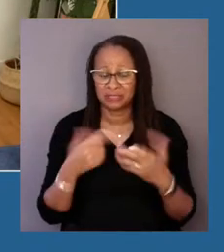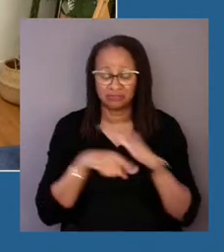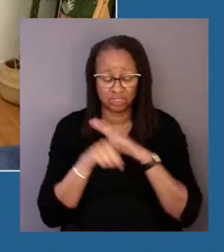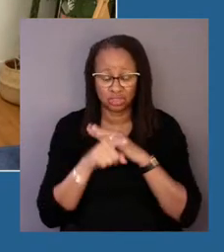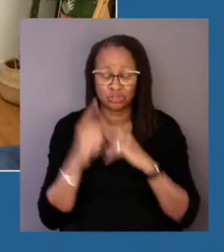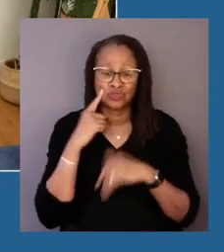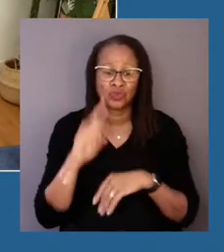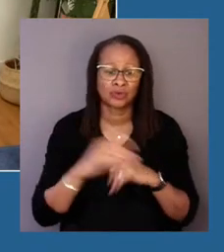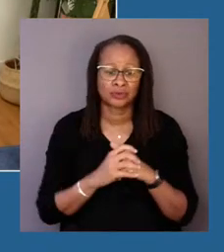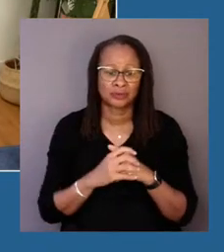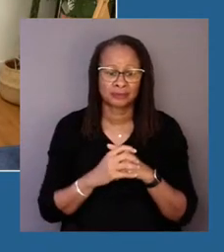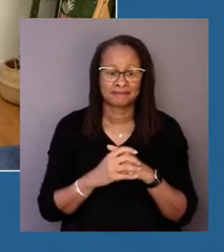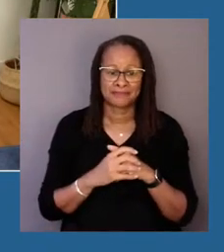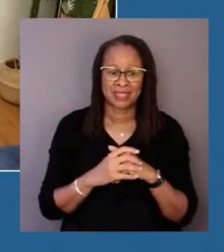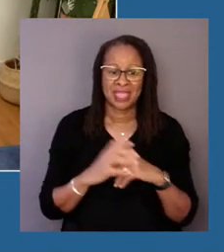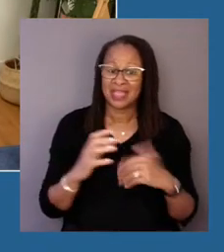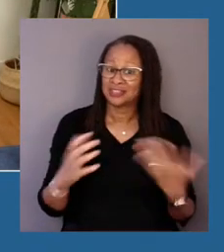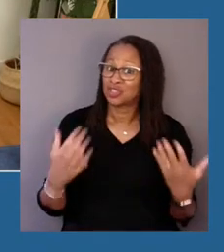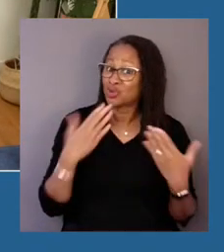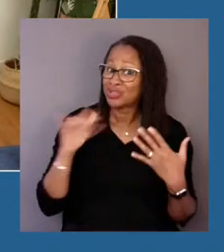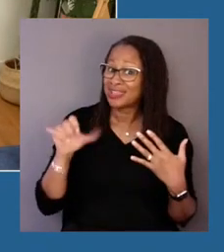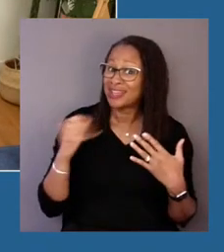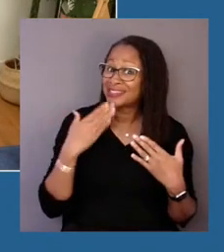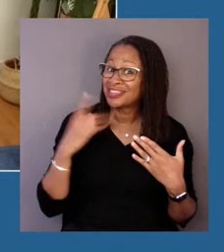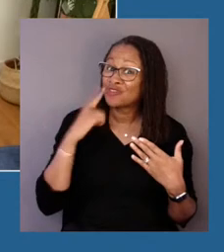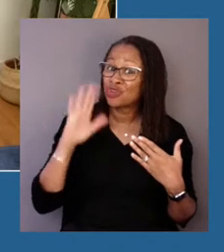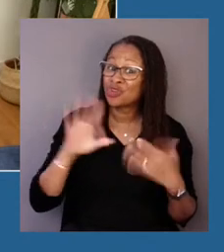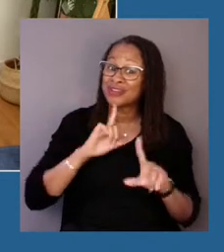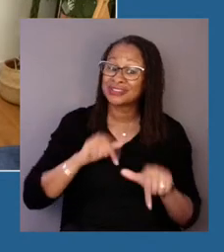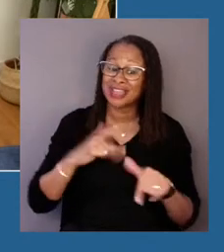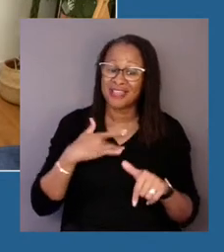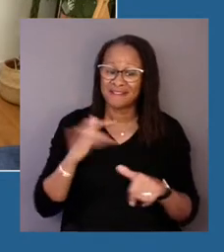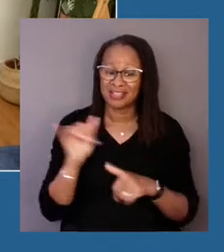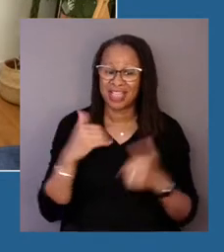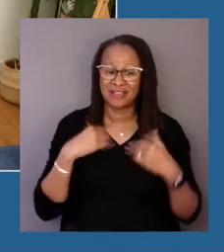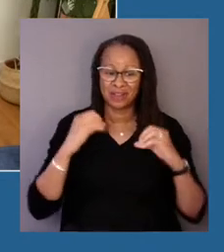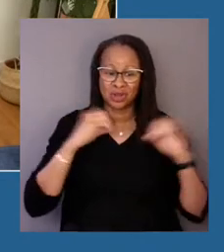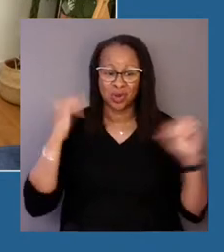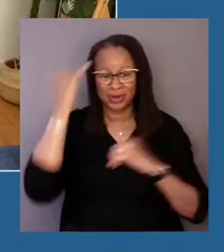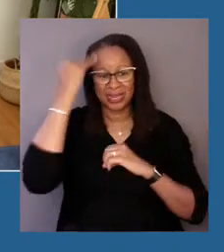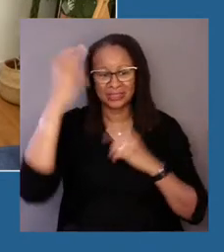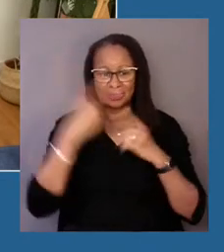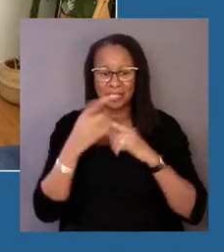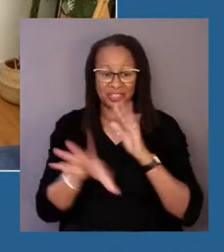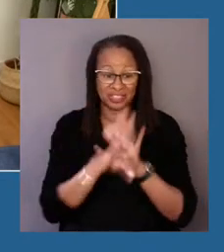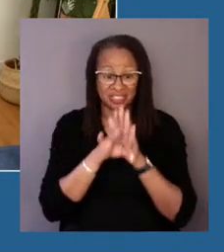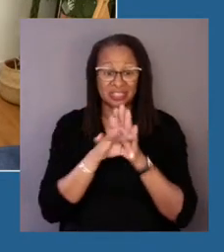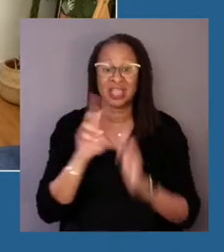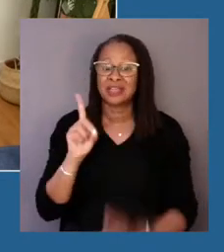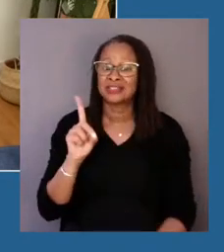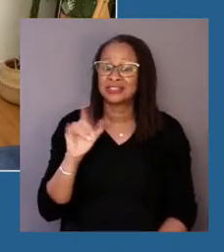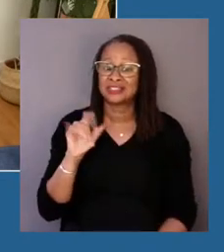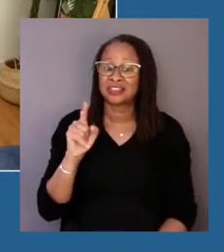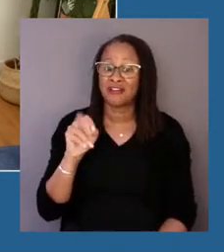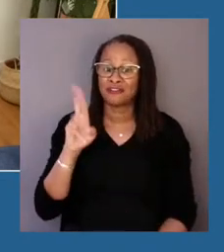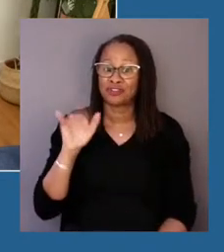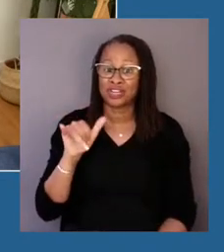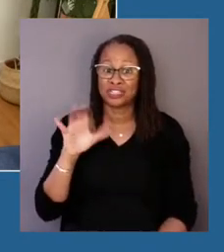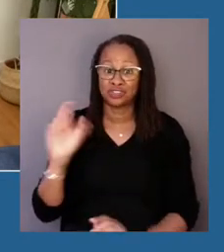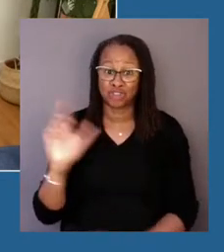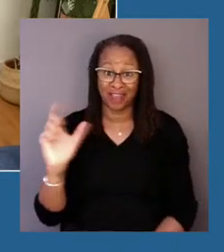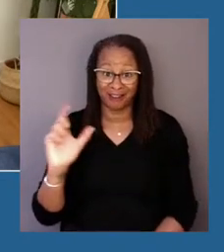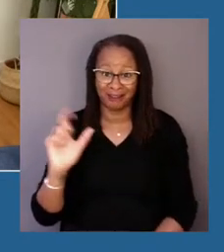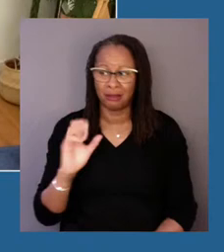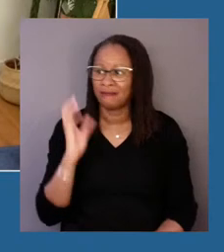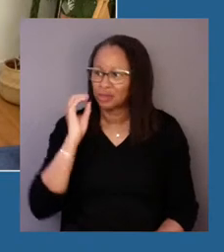Yeah, I was going to say thank you for that answer. I feel like I had no idea about the discovery channel thing. Like, I had no